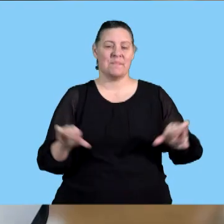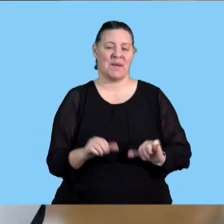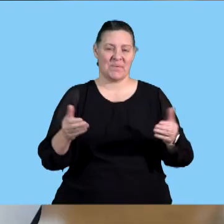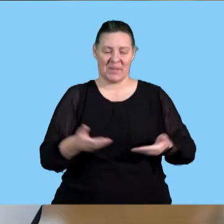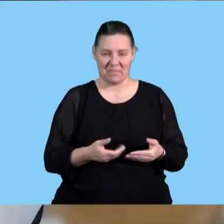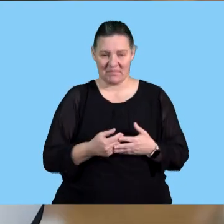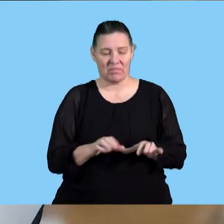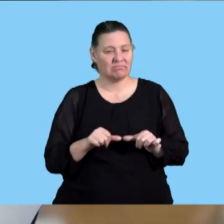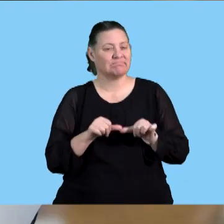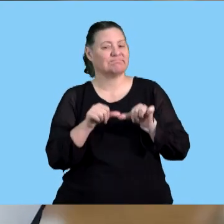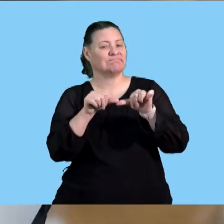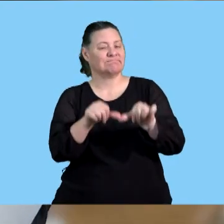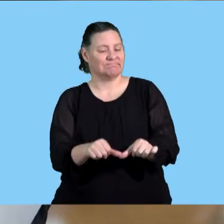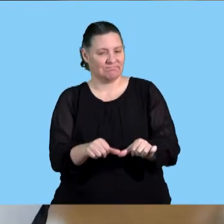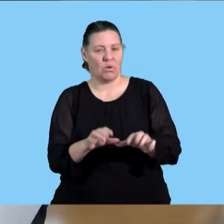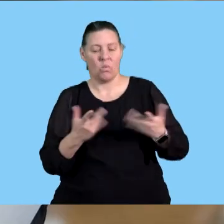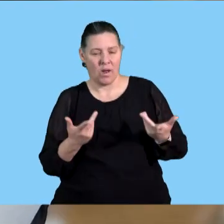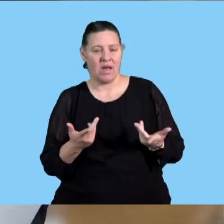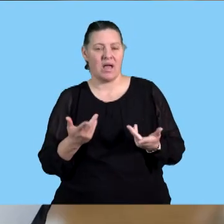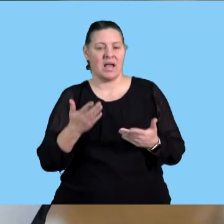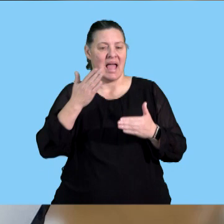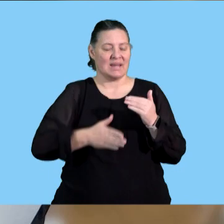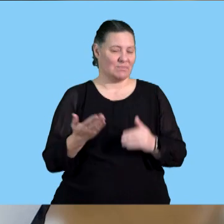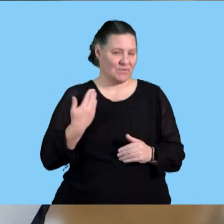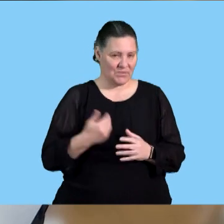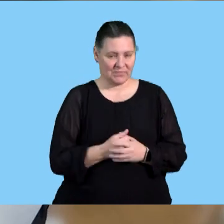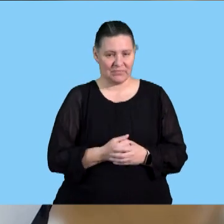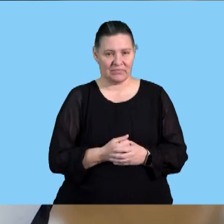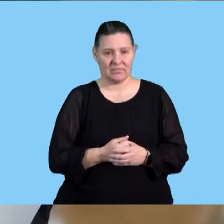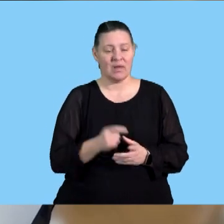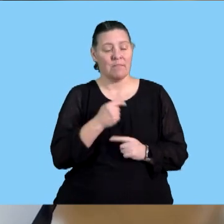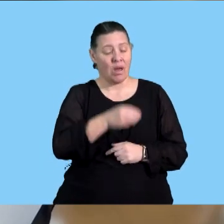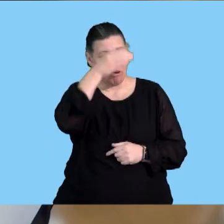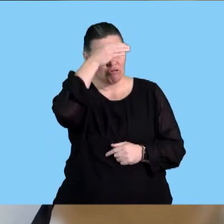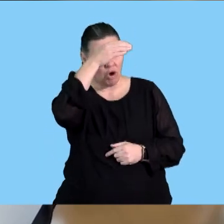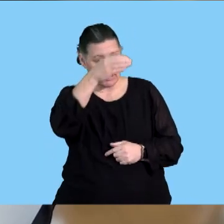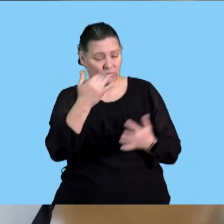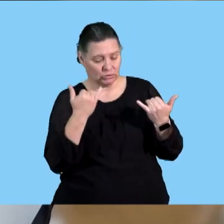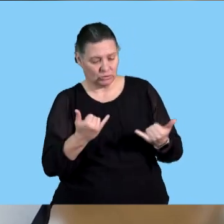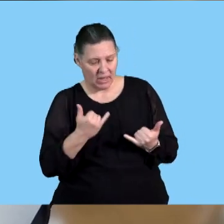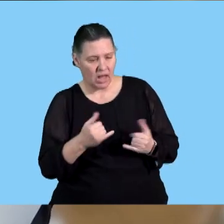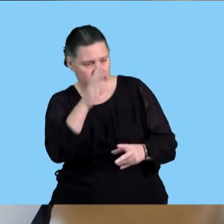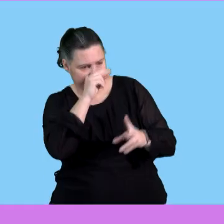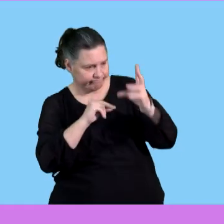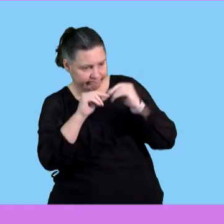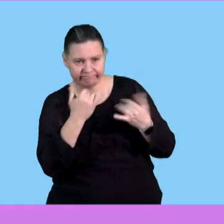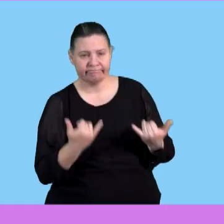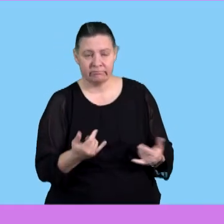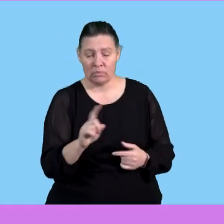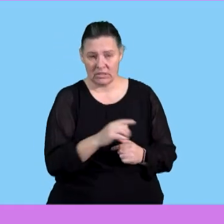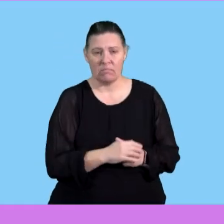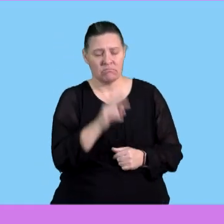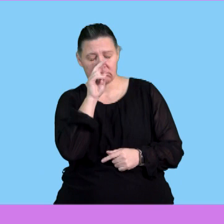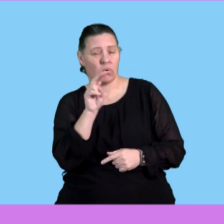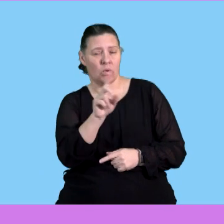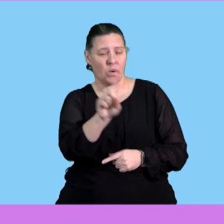Welcome back, and let us continue from where we left off. Now, these are the concepts that we have already been through,